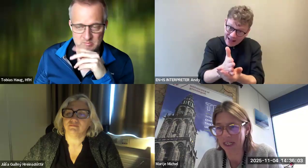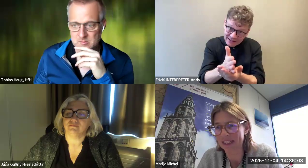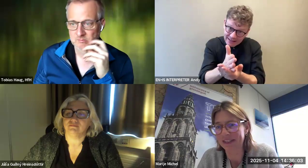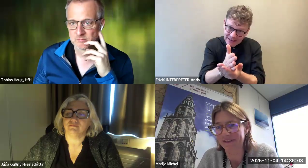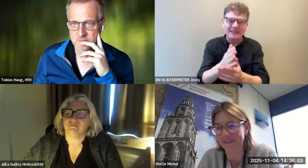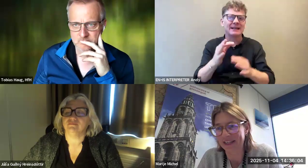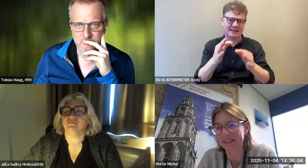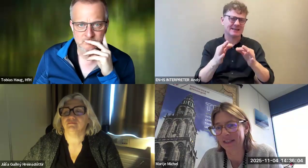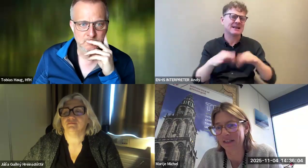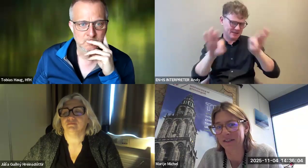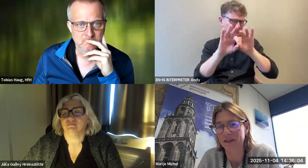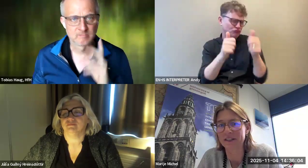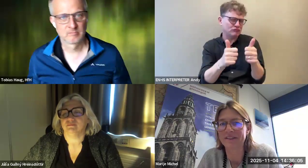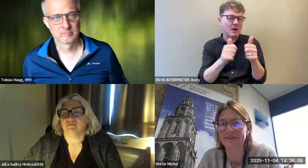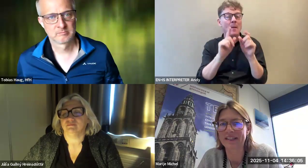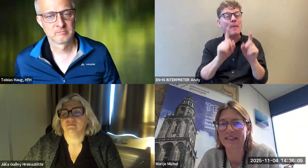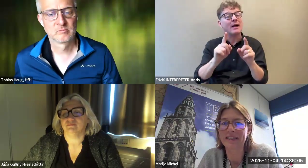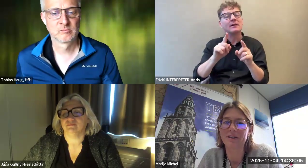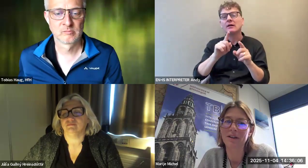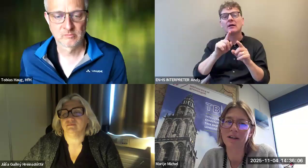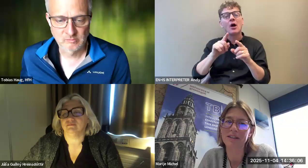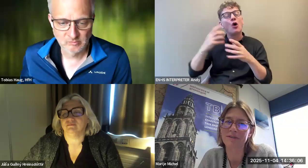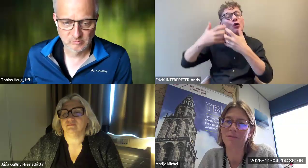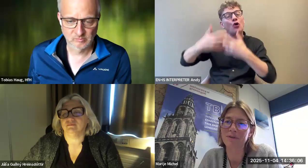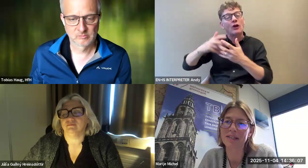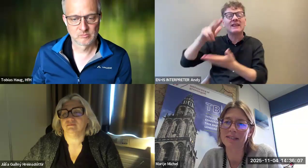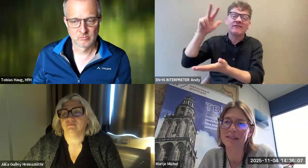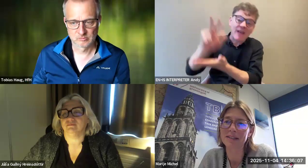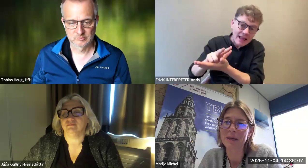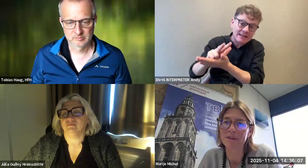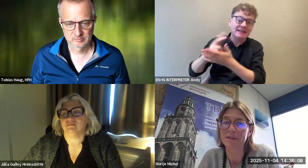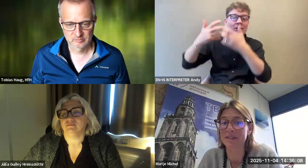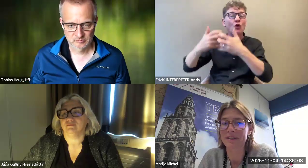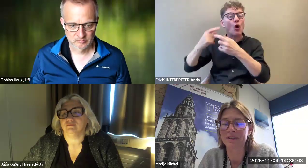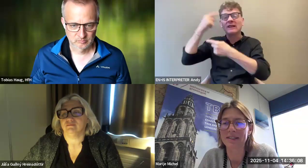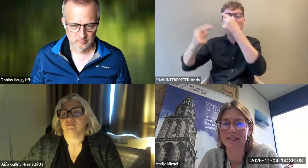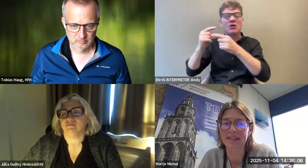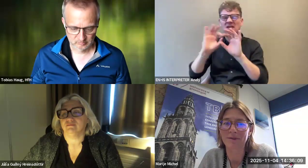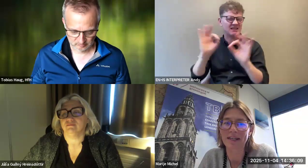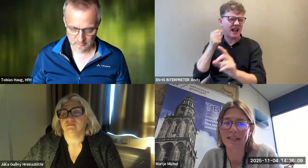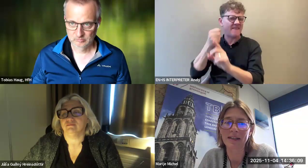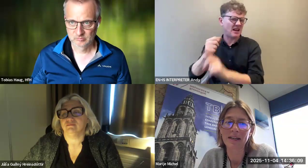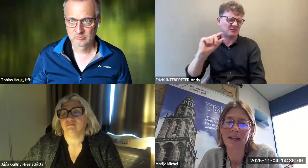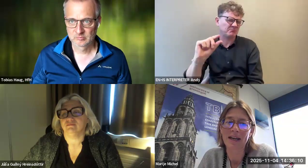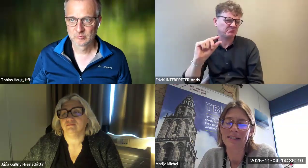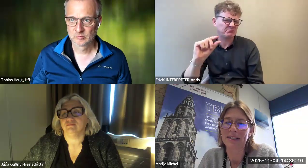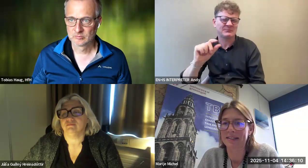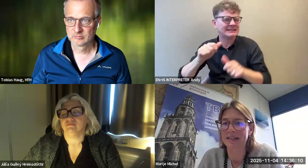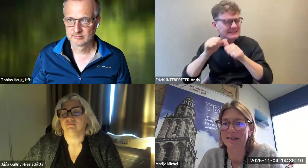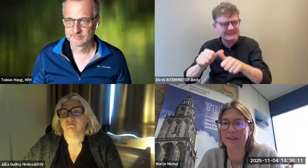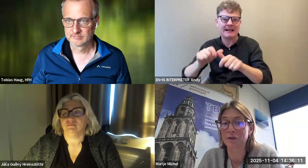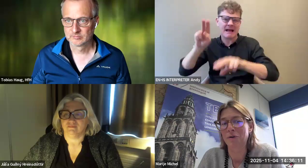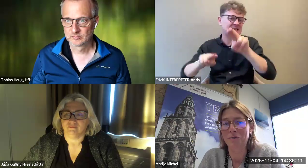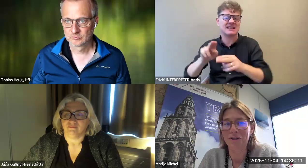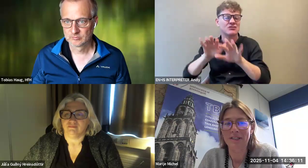it does not affect the cognitive validity or the cognitive processes, because you're still assessing writing. And in